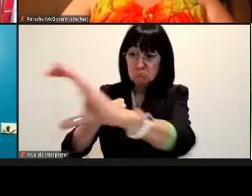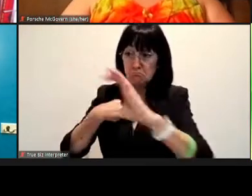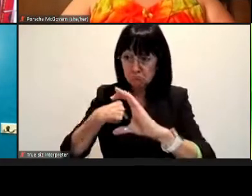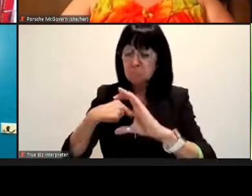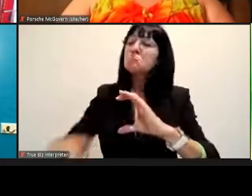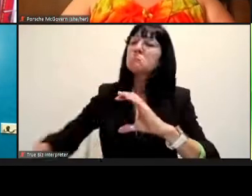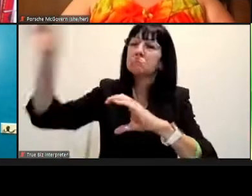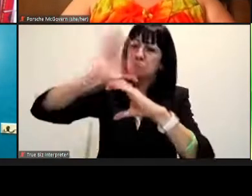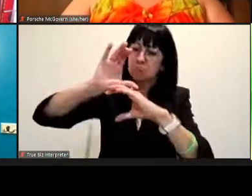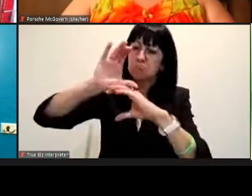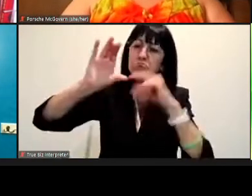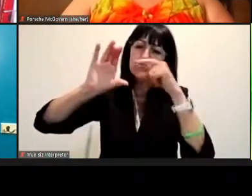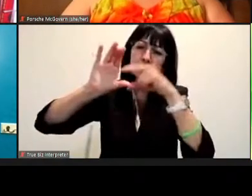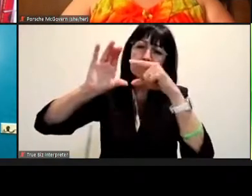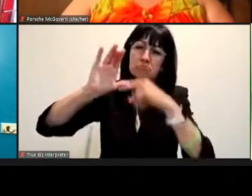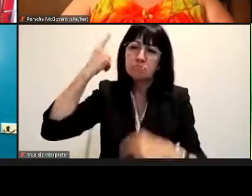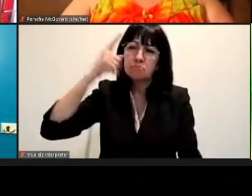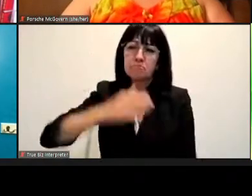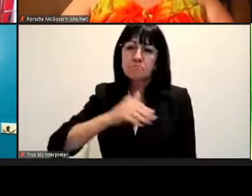the way that those two